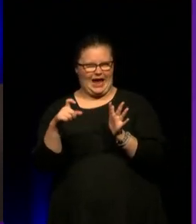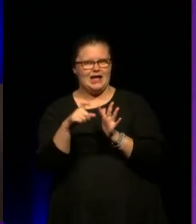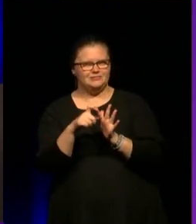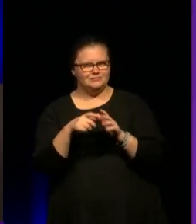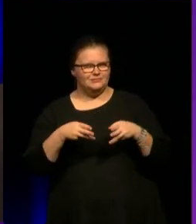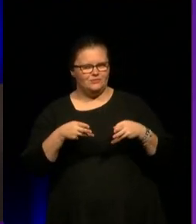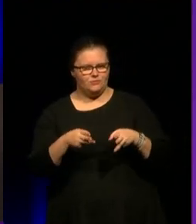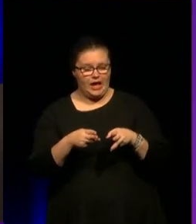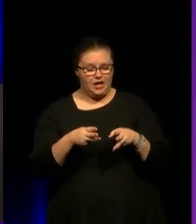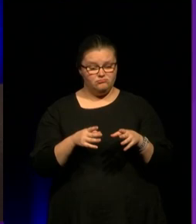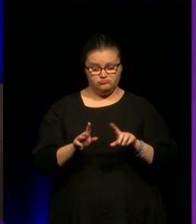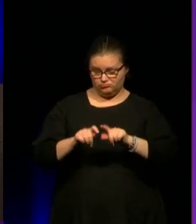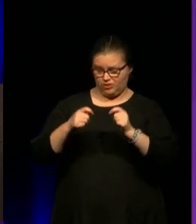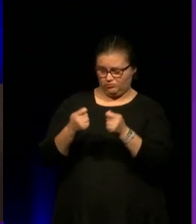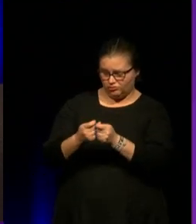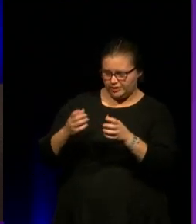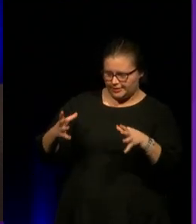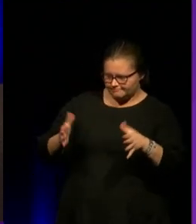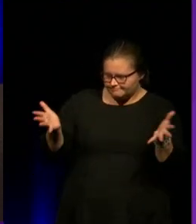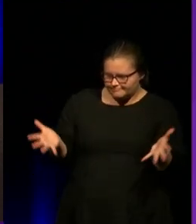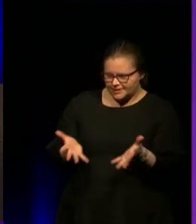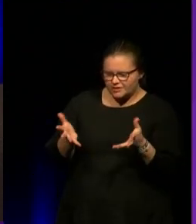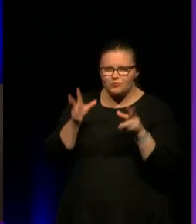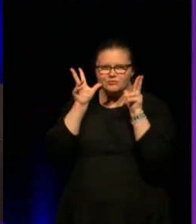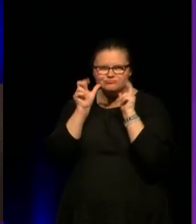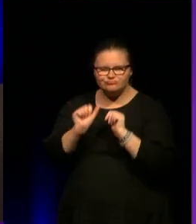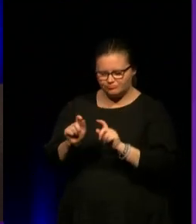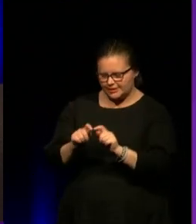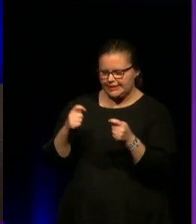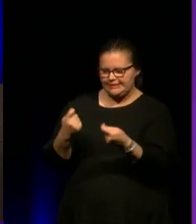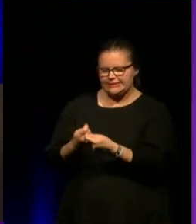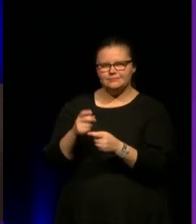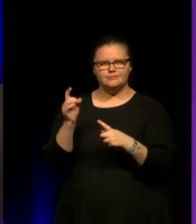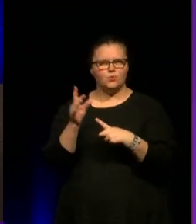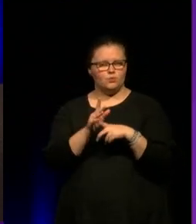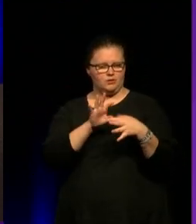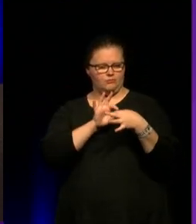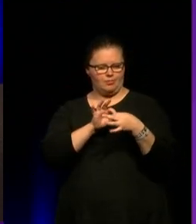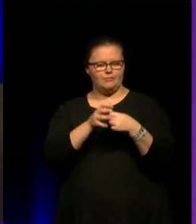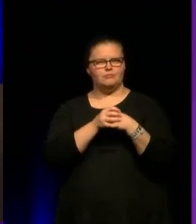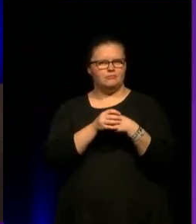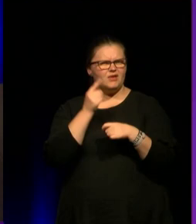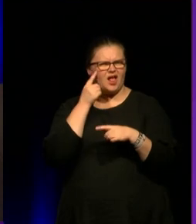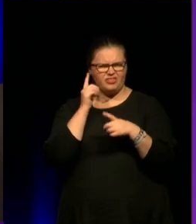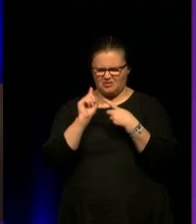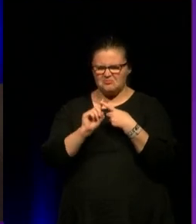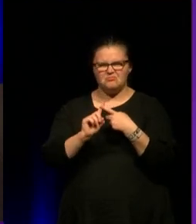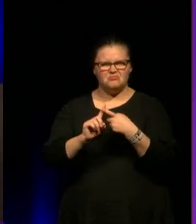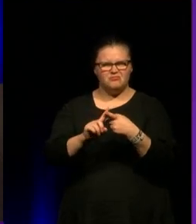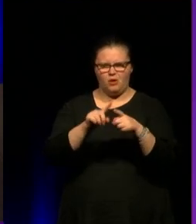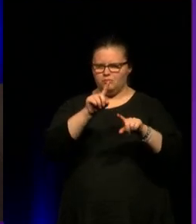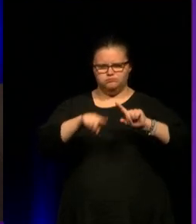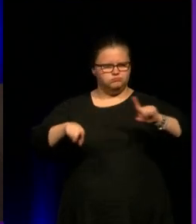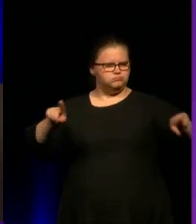And to build teams and to nurture those important relationships and friendships. I think those things are constant across so many